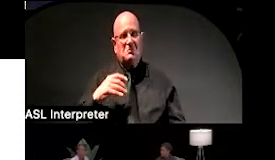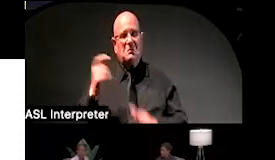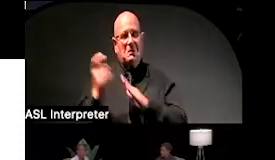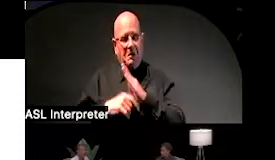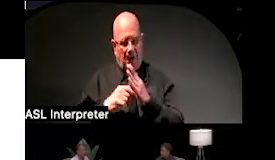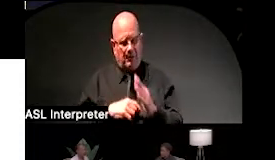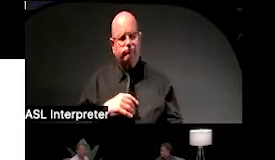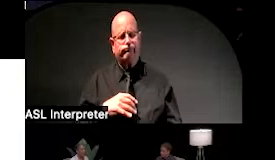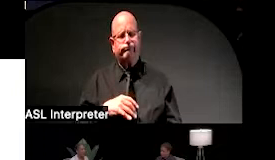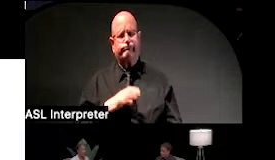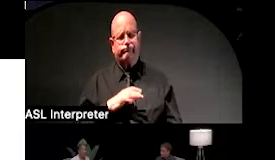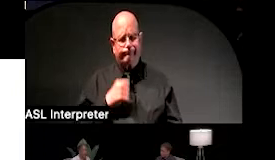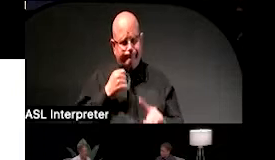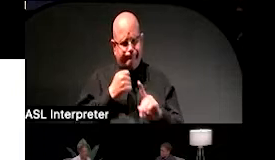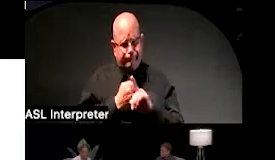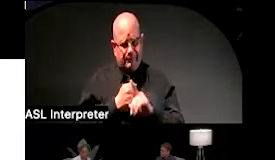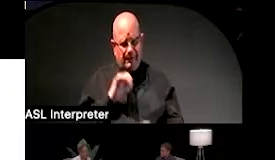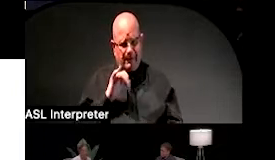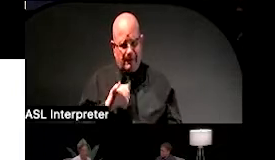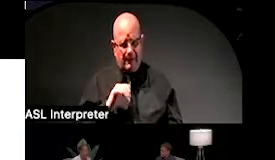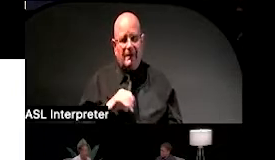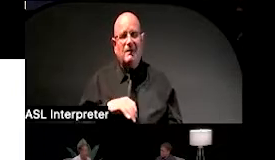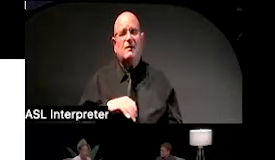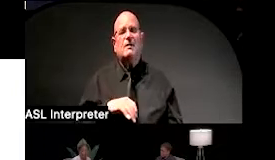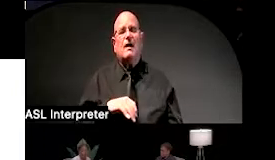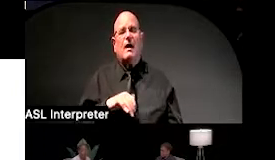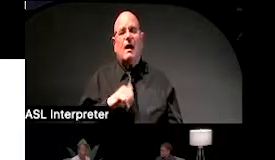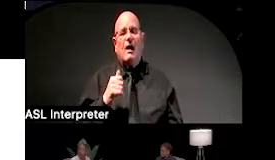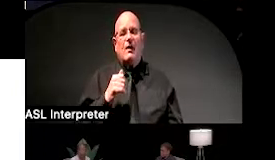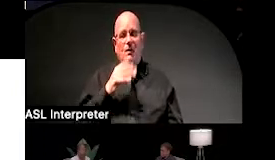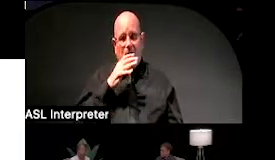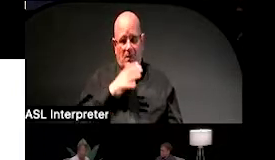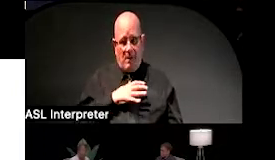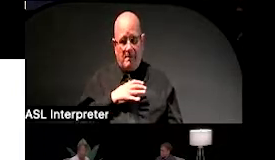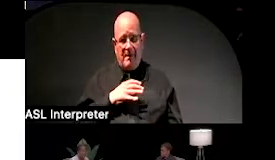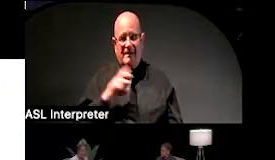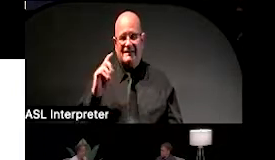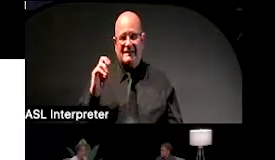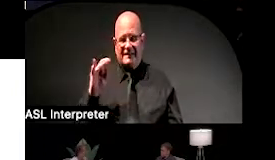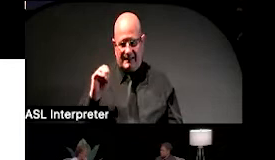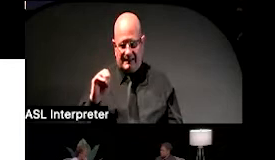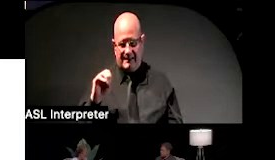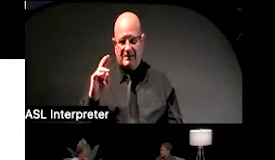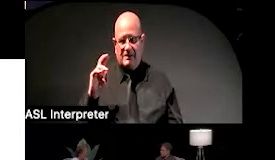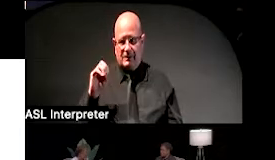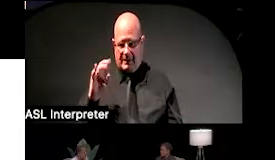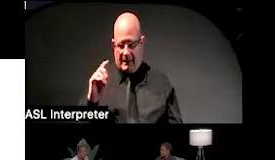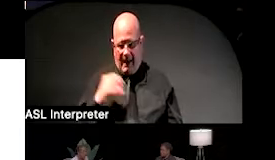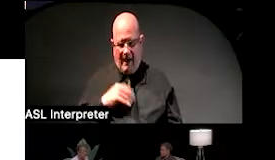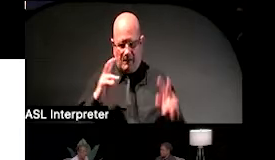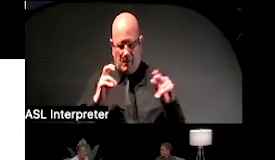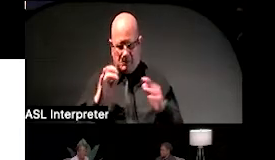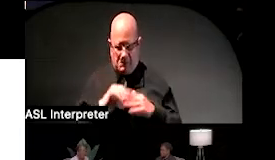profound article, and Denise Reed from Biola University had some profound quotes in this article. And